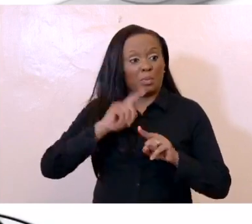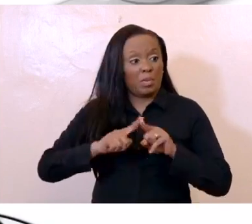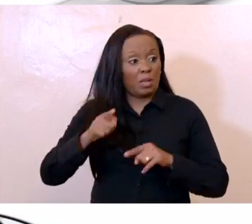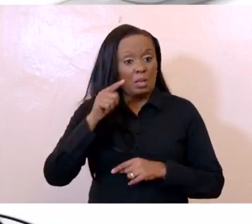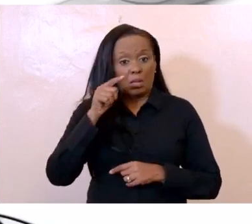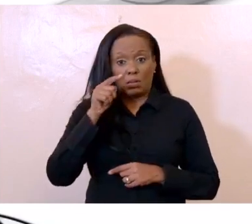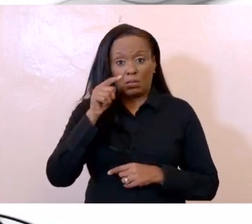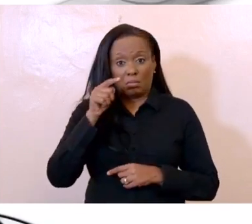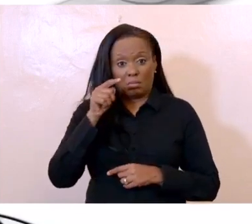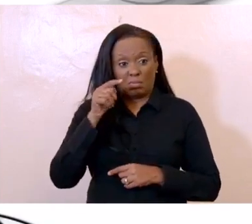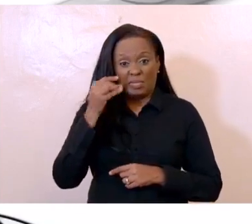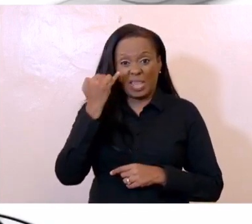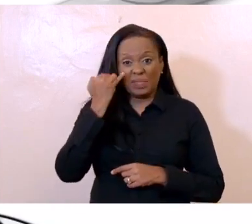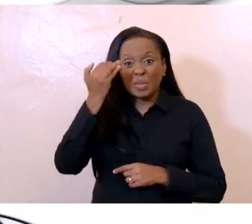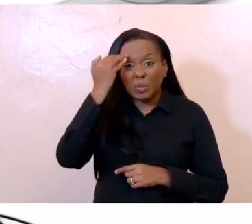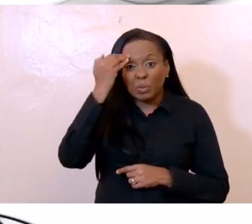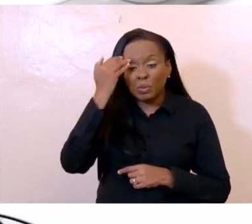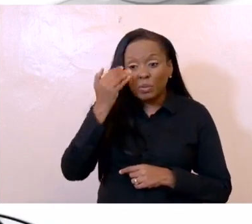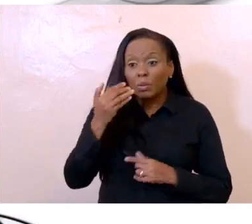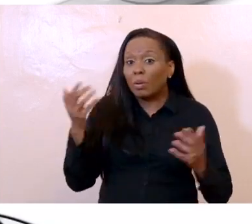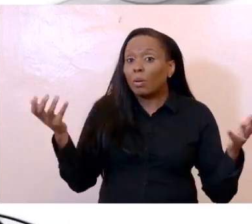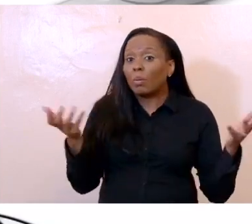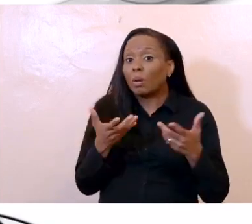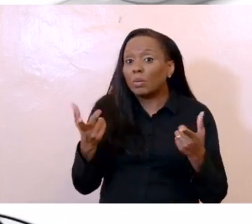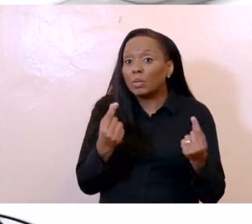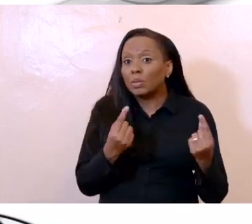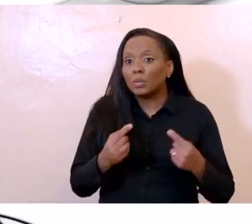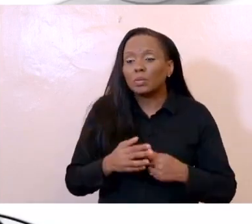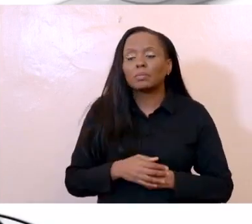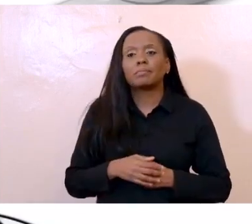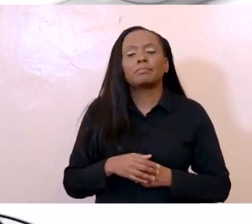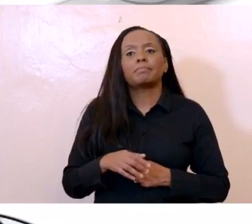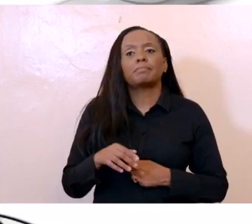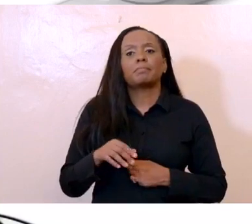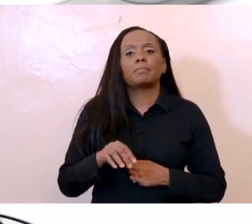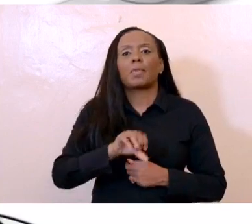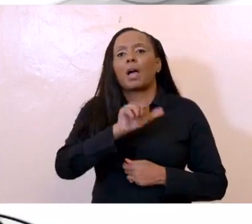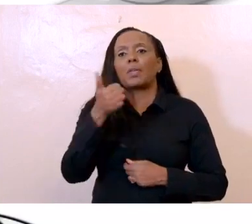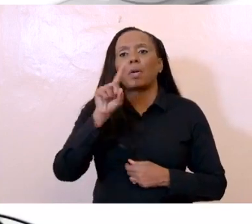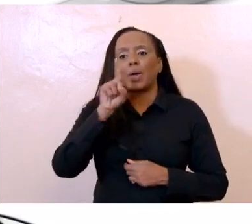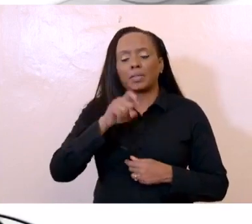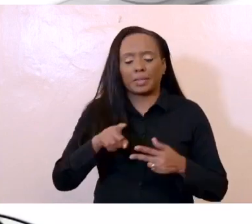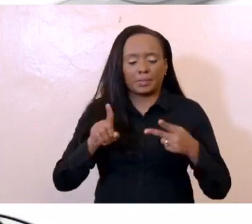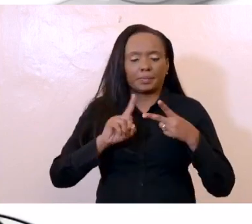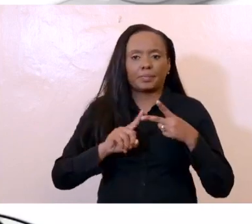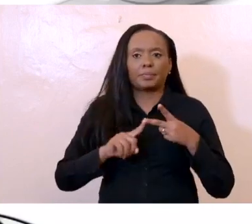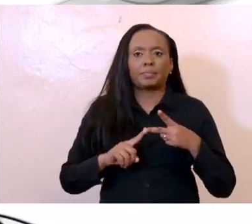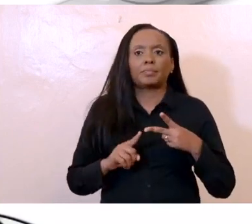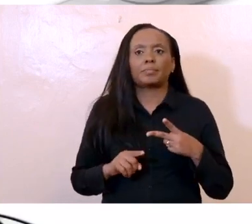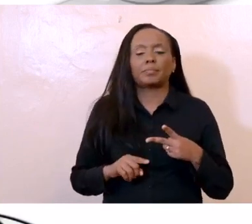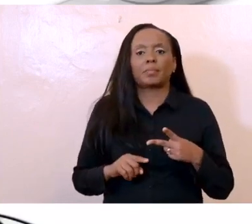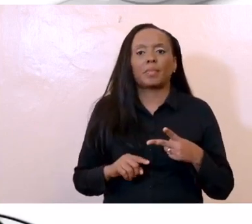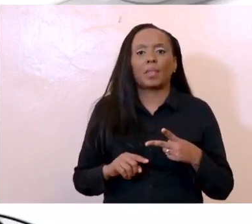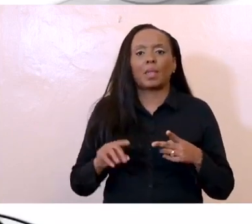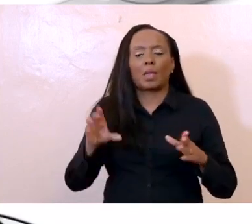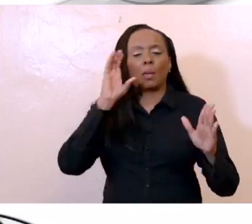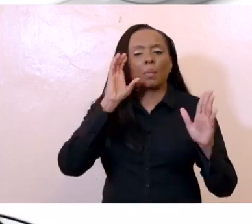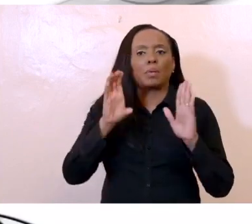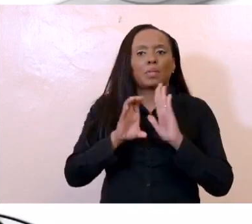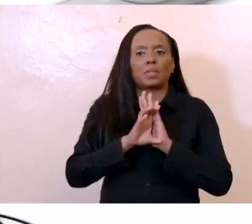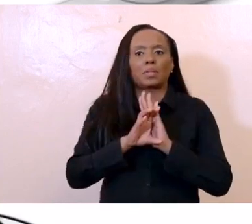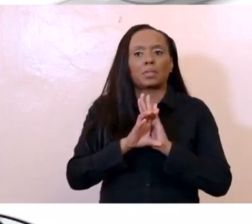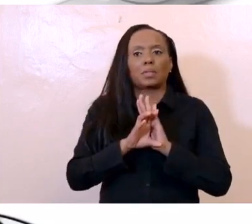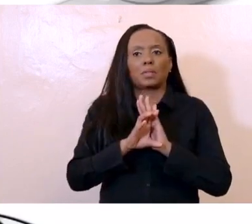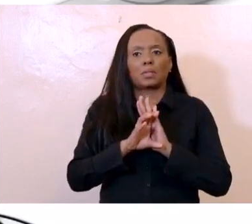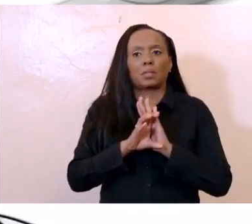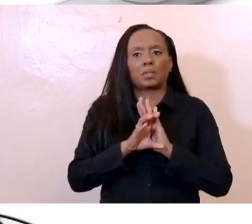with. And the other thing related to social media was the fact that there was a photograph of one